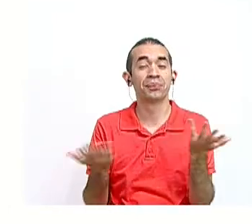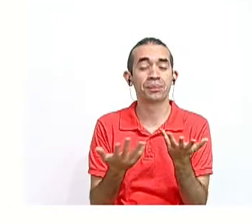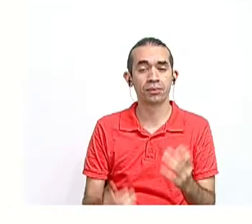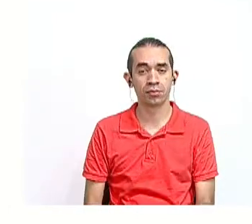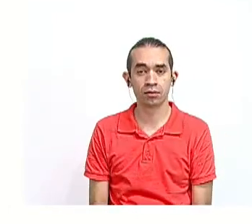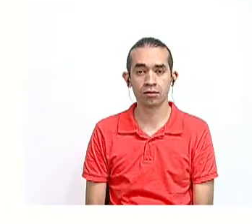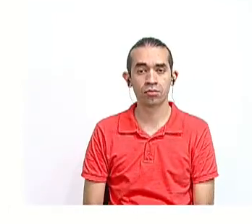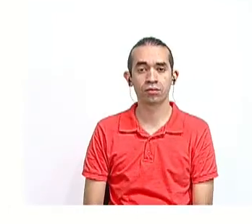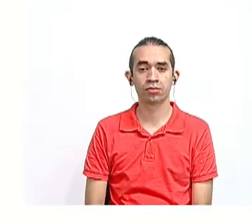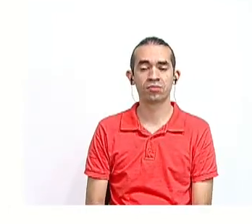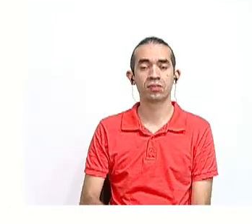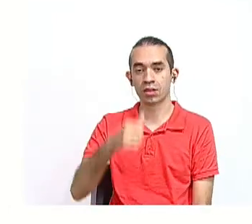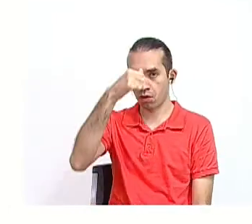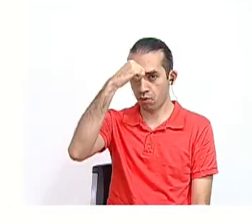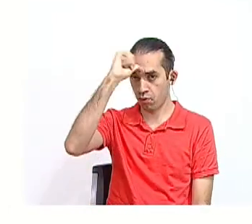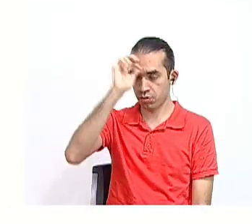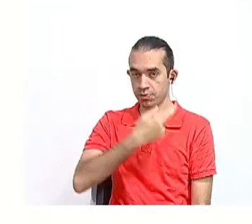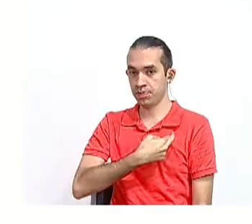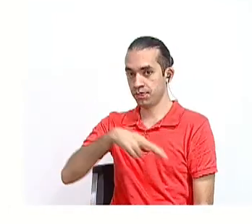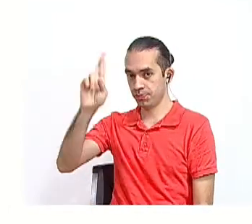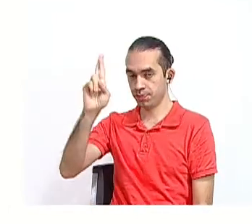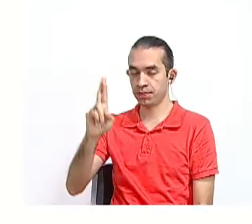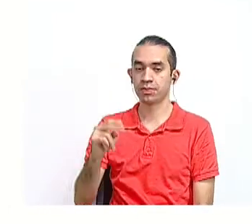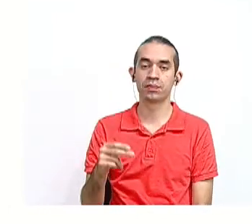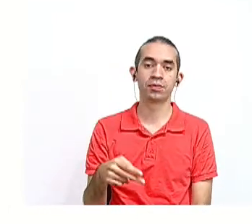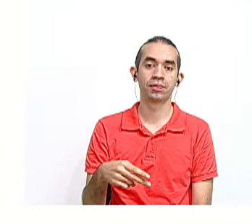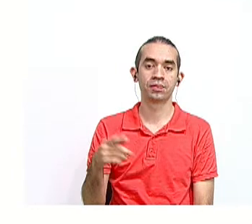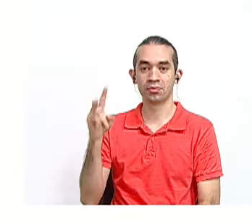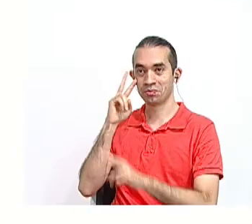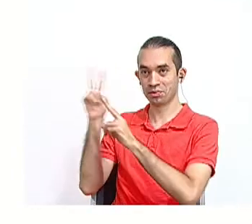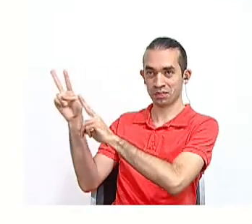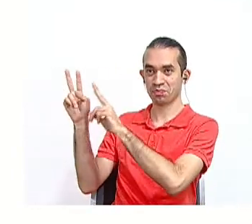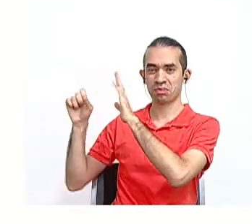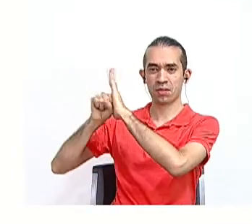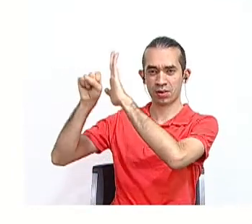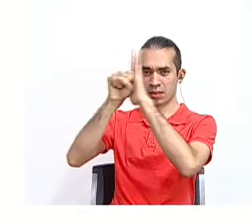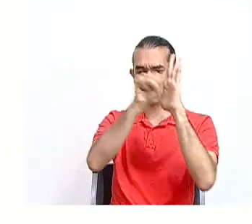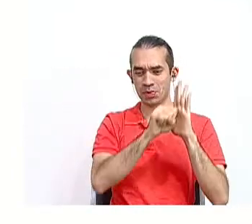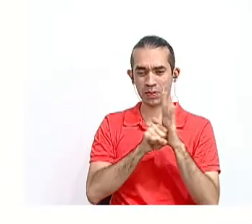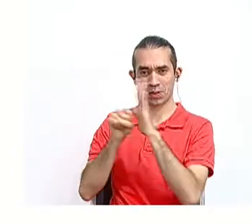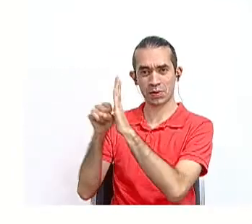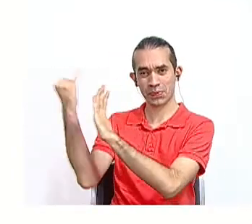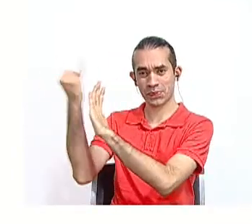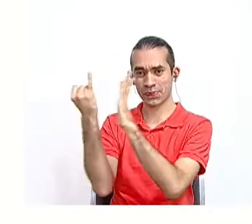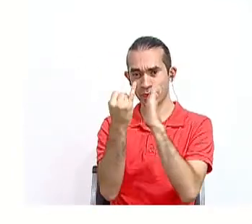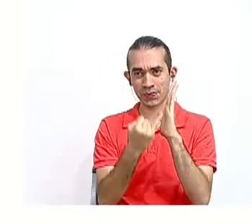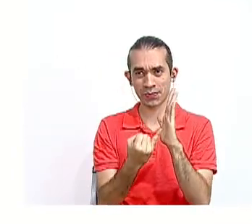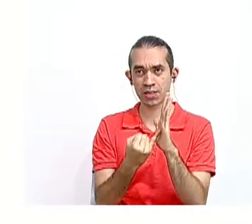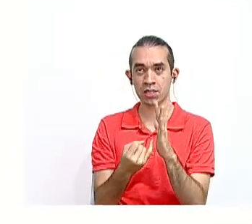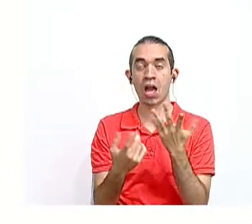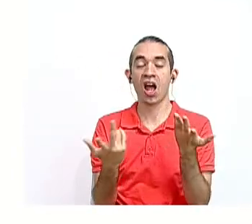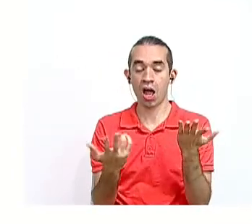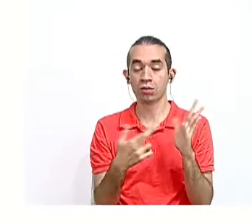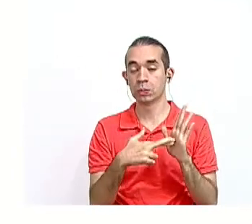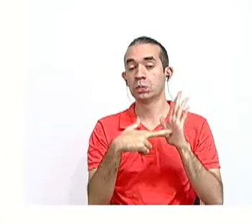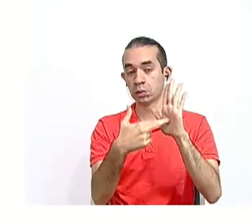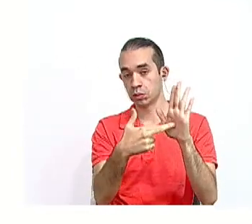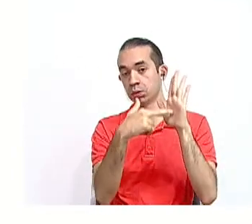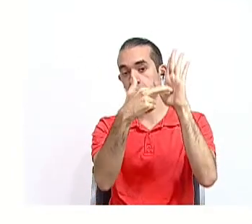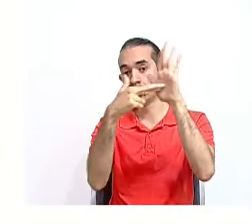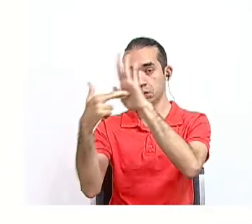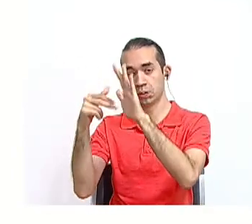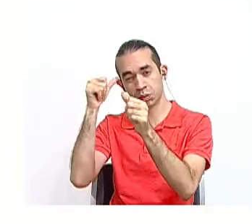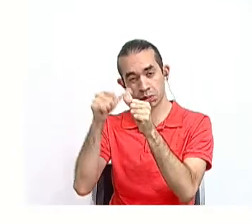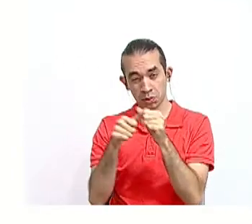today is the word Hinduism. Look at those symbols. Actually, those are representations. Remember the